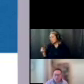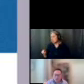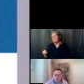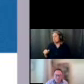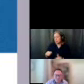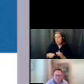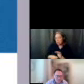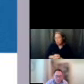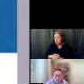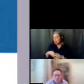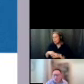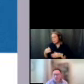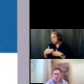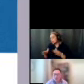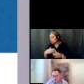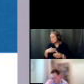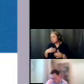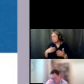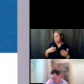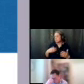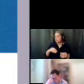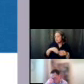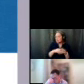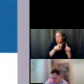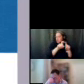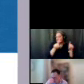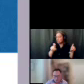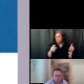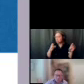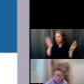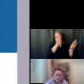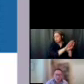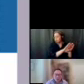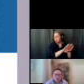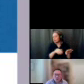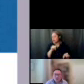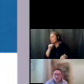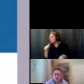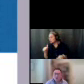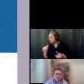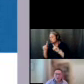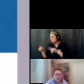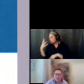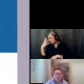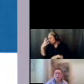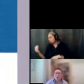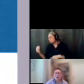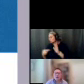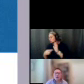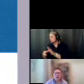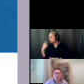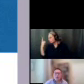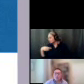I would just be, locked away in the closet here and just not even show my face and look at you.